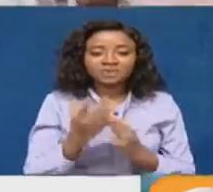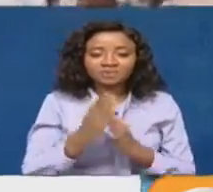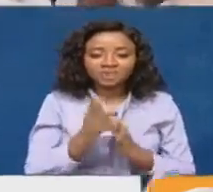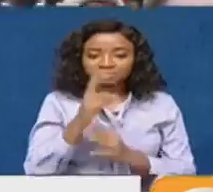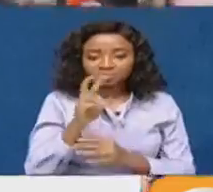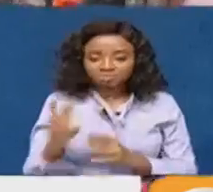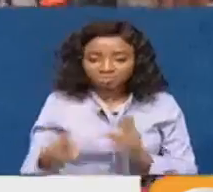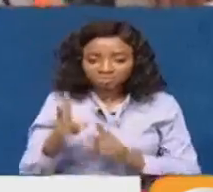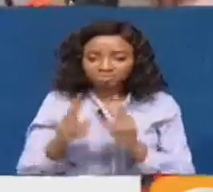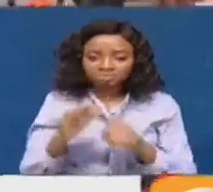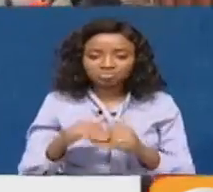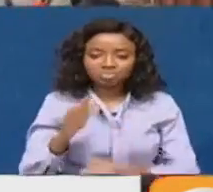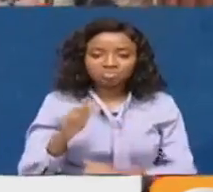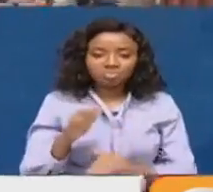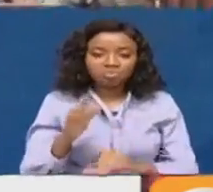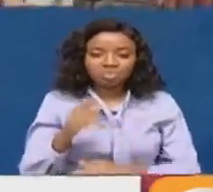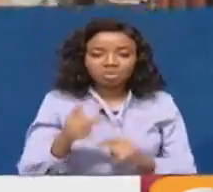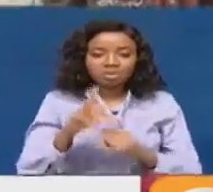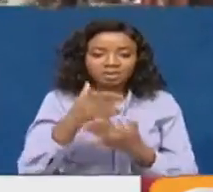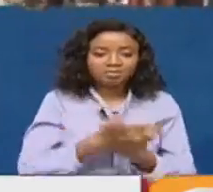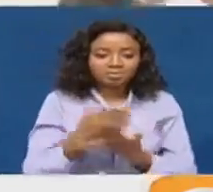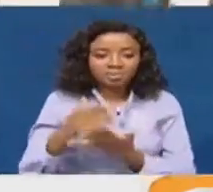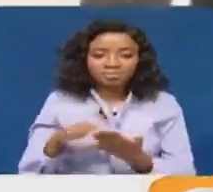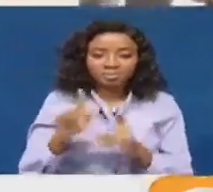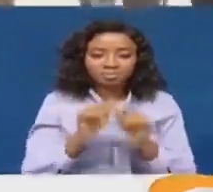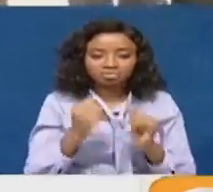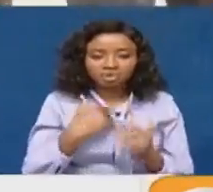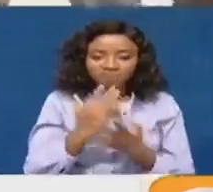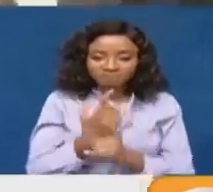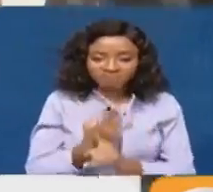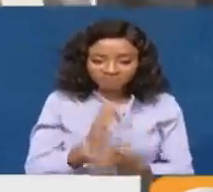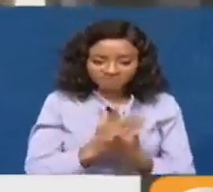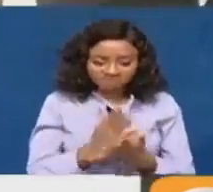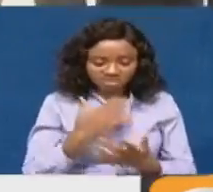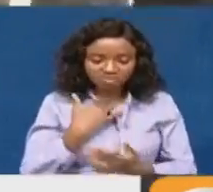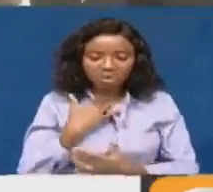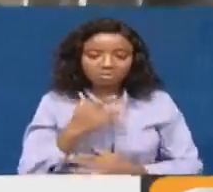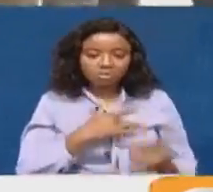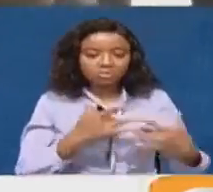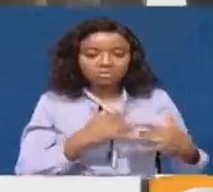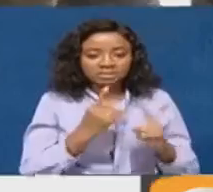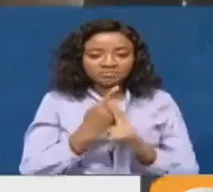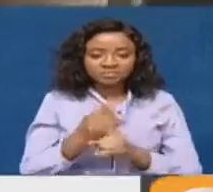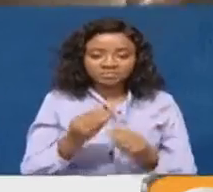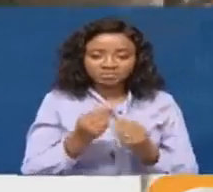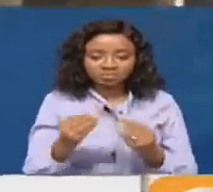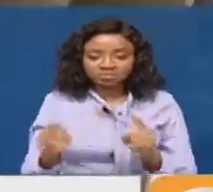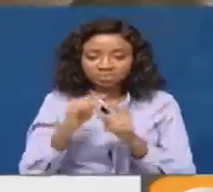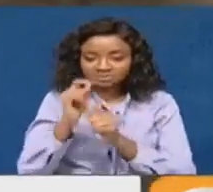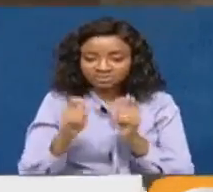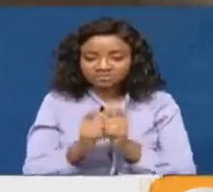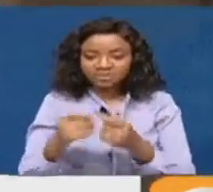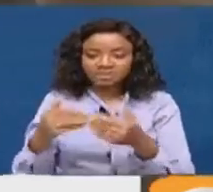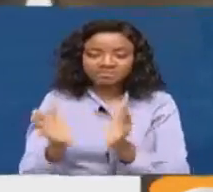markets regulator, the introduction of a new class of shares will serve to address concerns by investors, especially family-owned businesses who